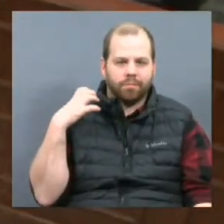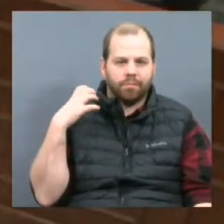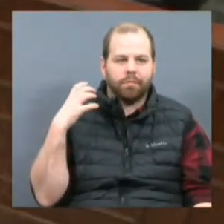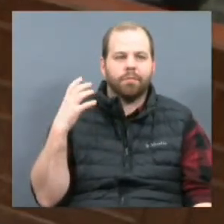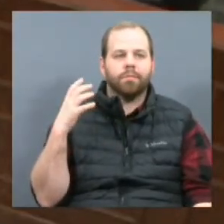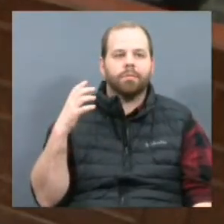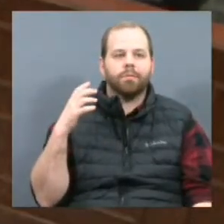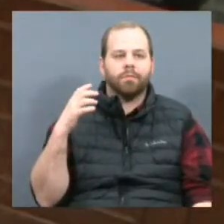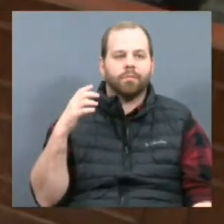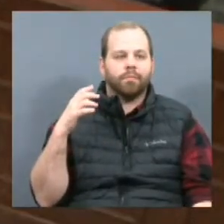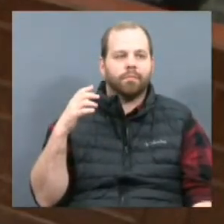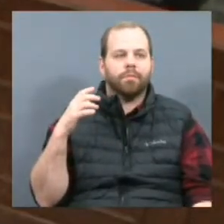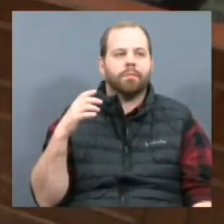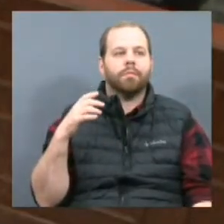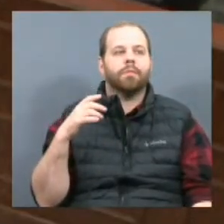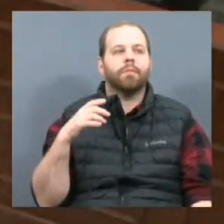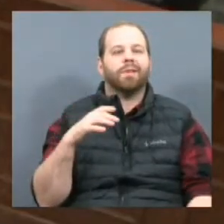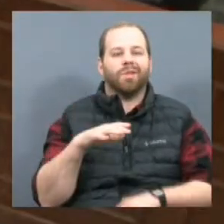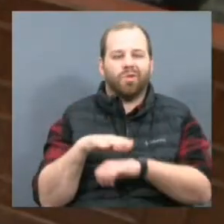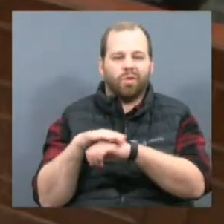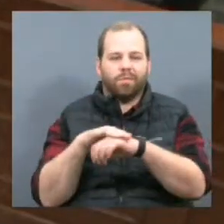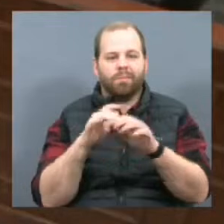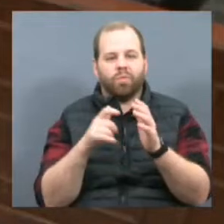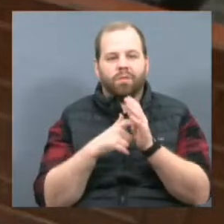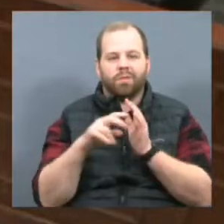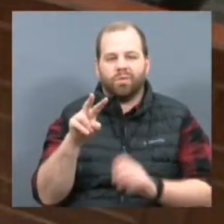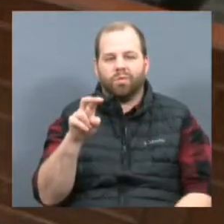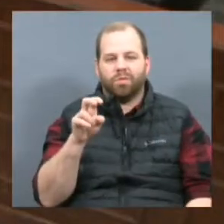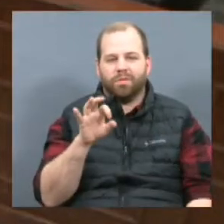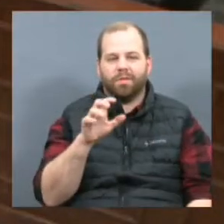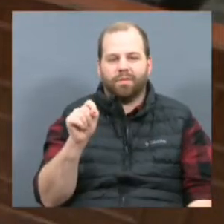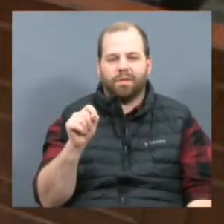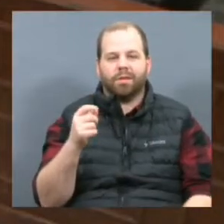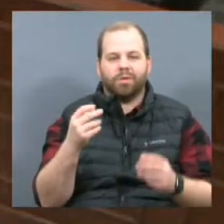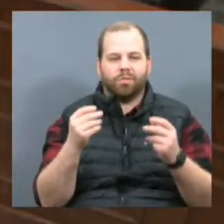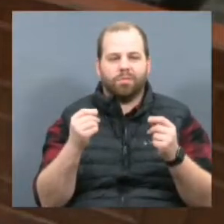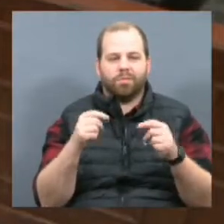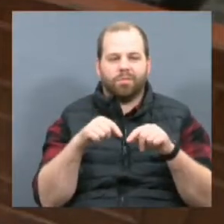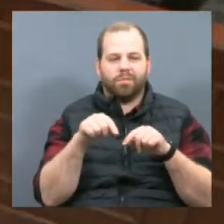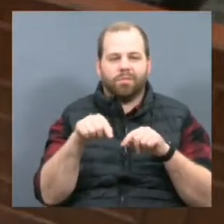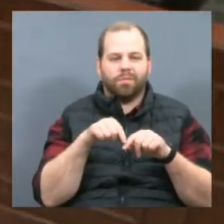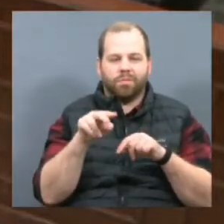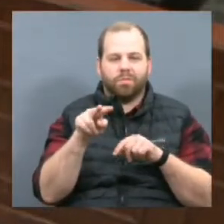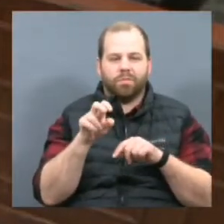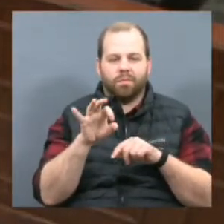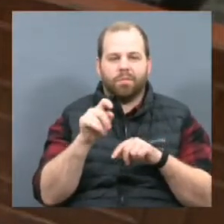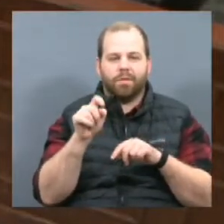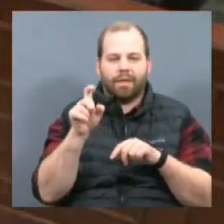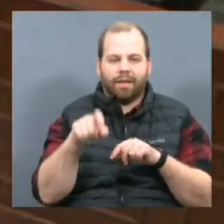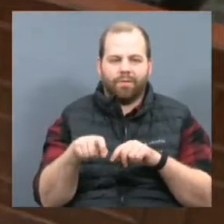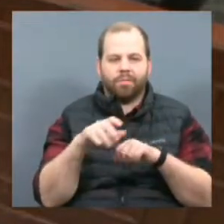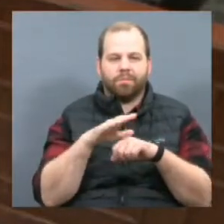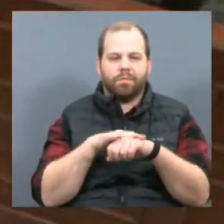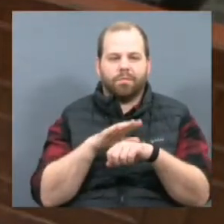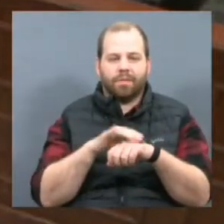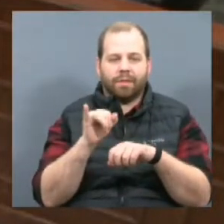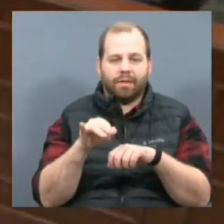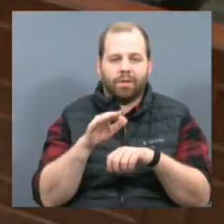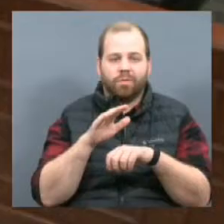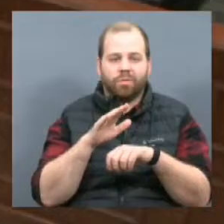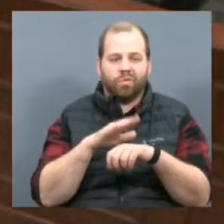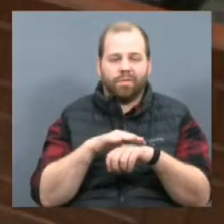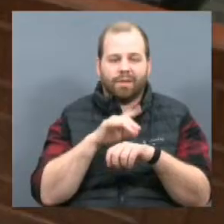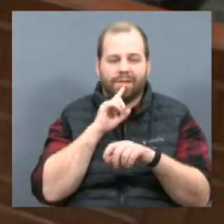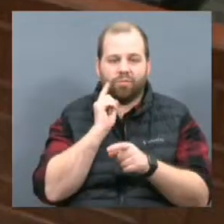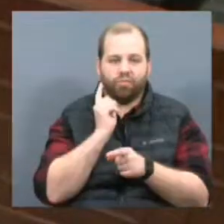notice requirement is 200 feet. All properties within 200 feet of this property have to be notified. That notification is